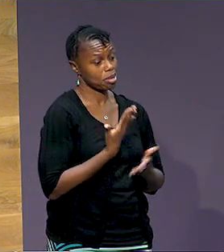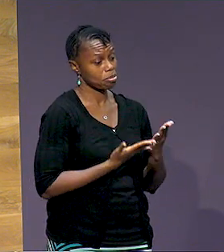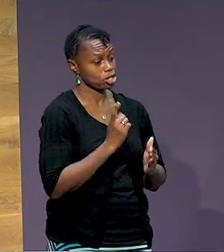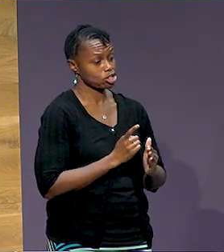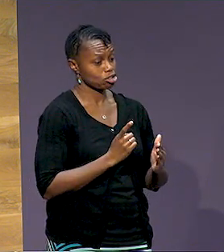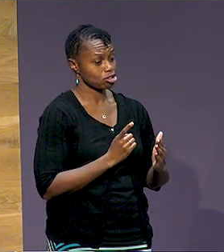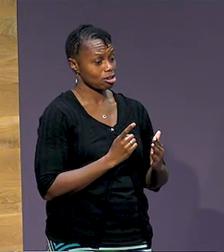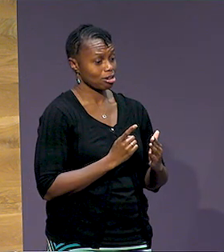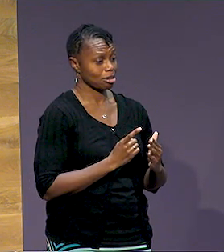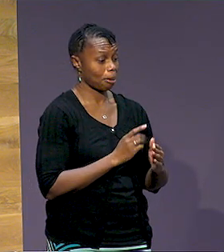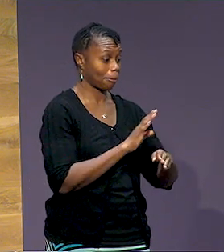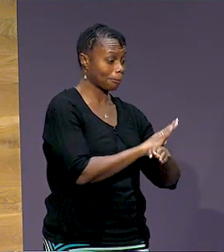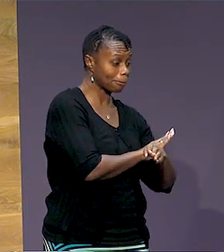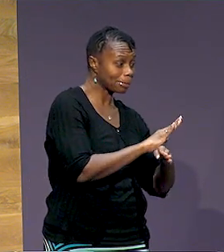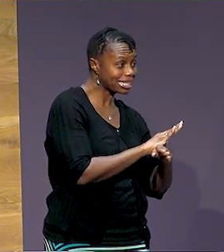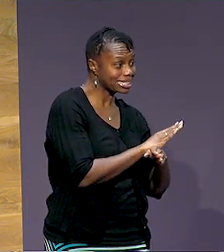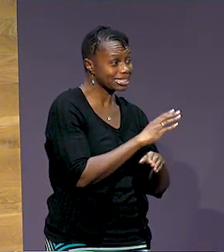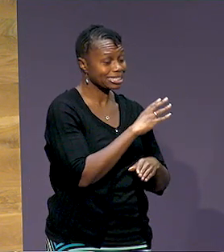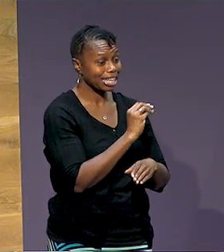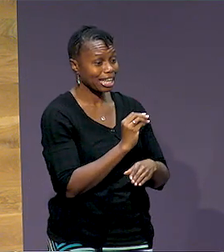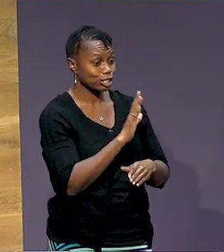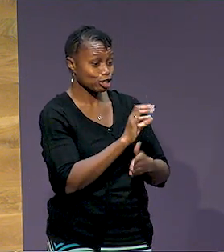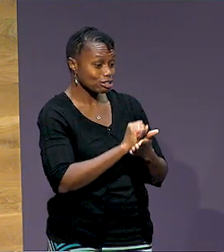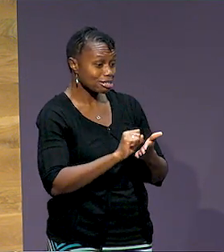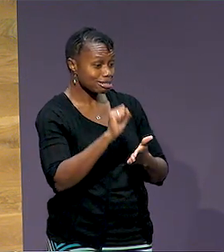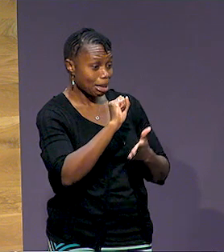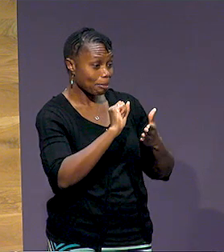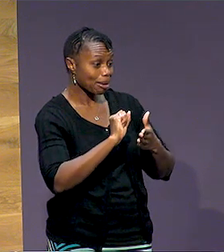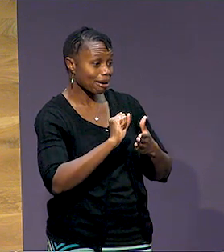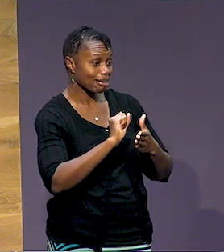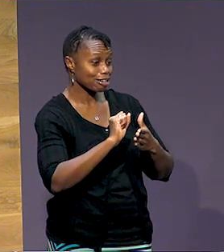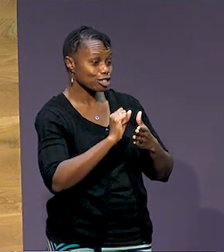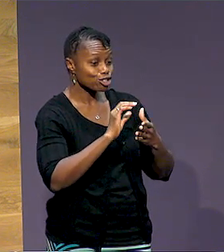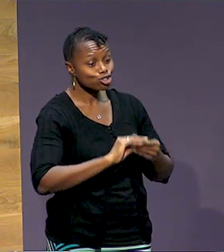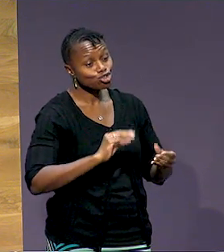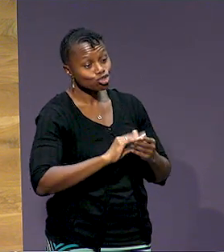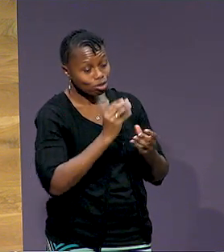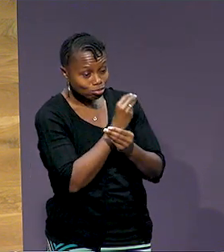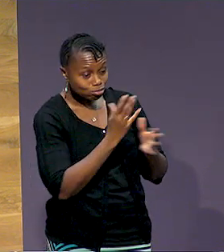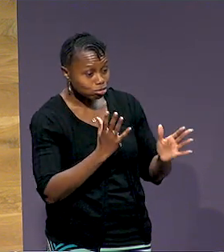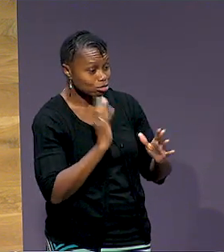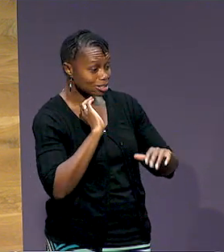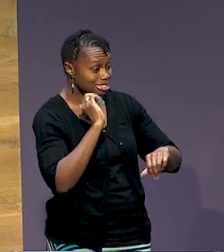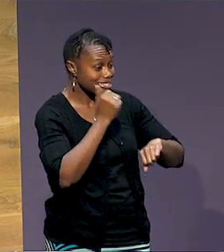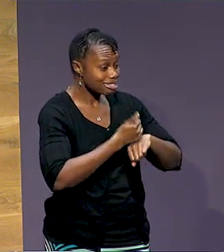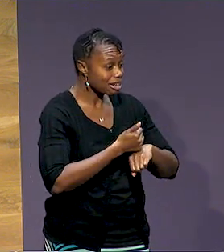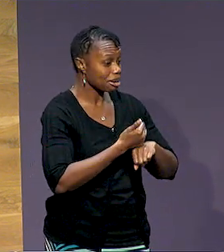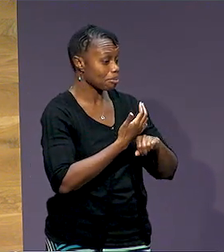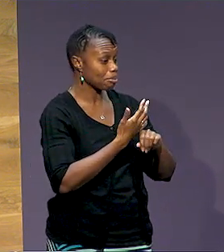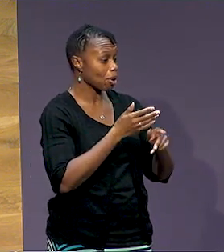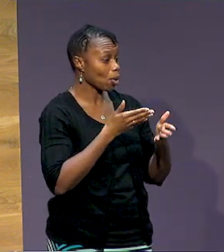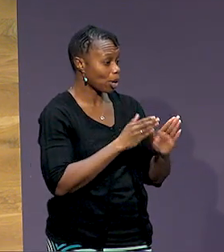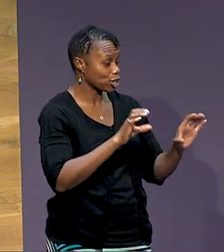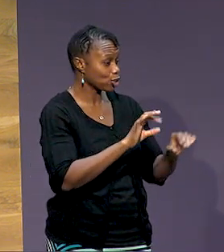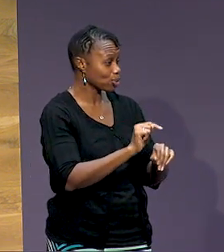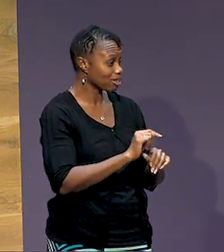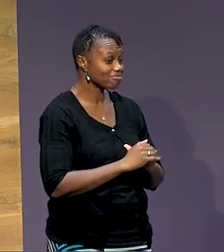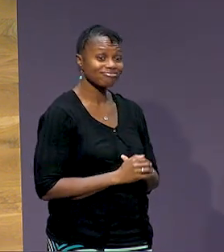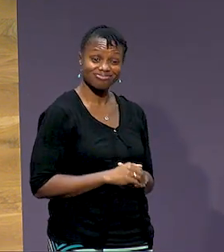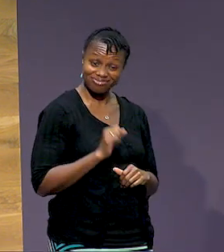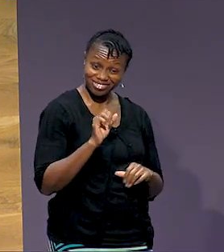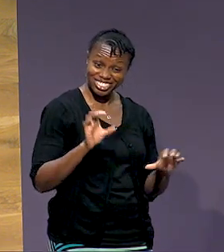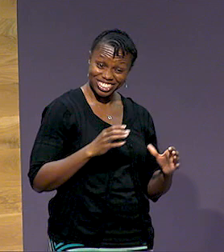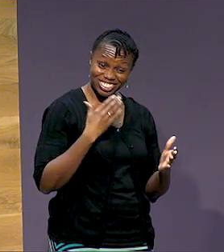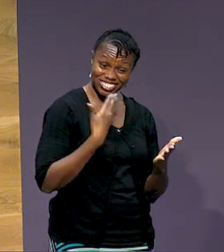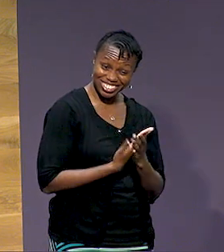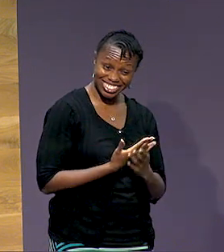together of business and your seminary storytelling and start a platform on your own. And it's done kind of well, right?